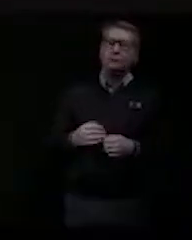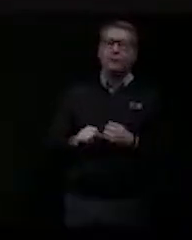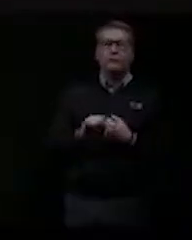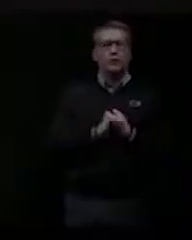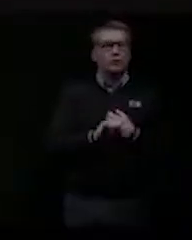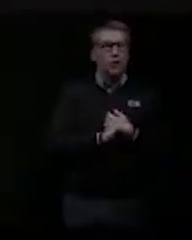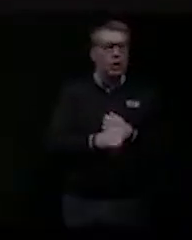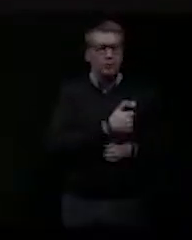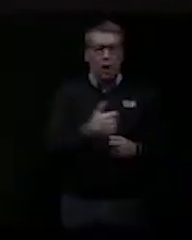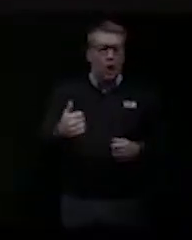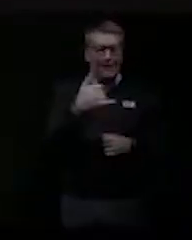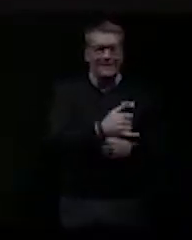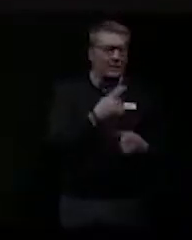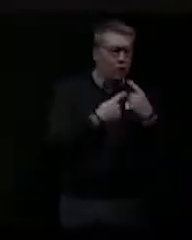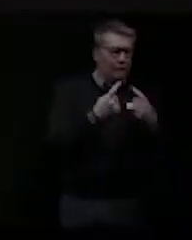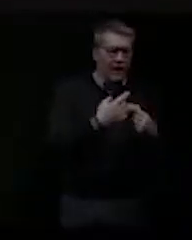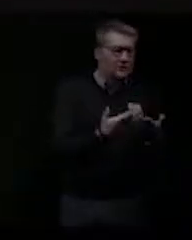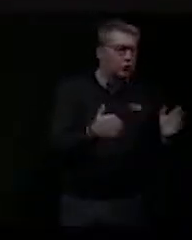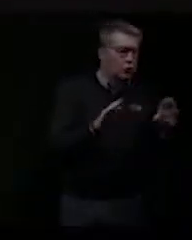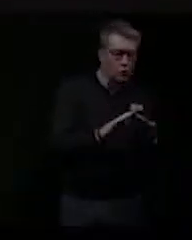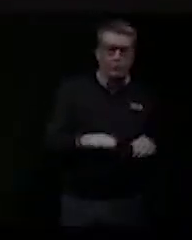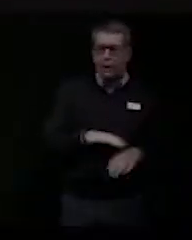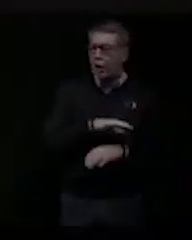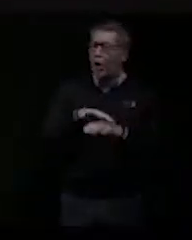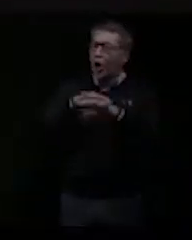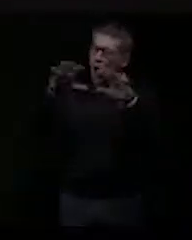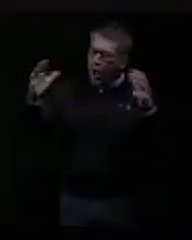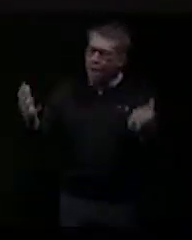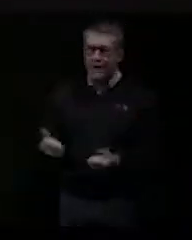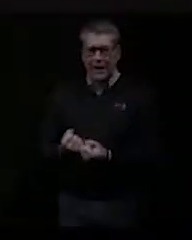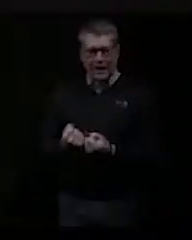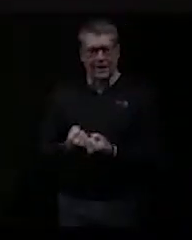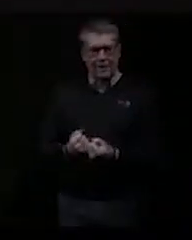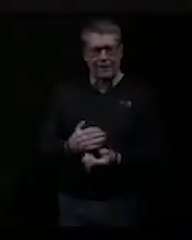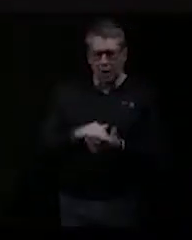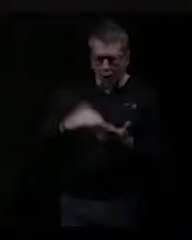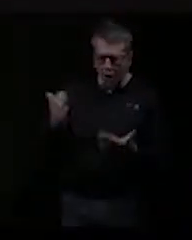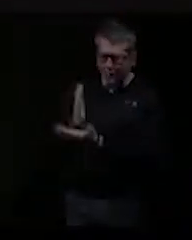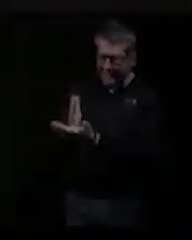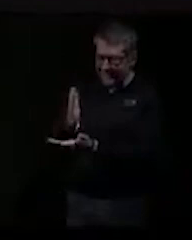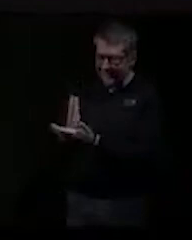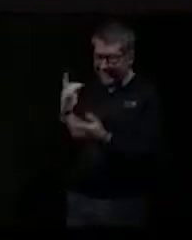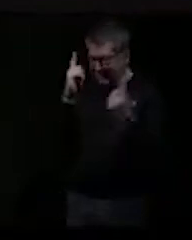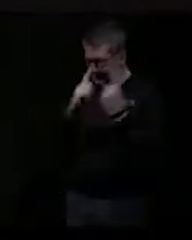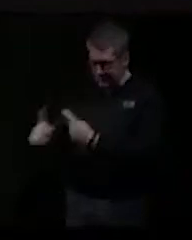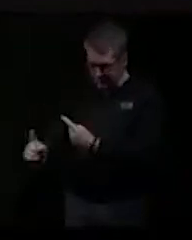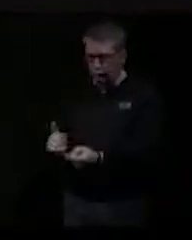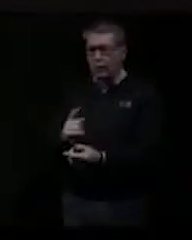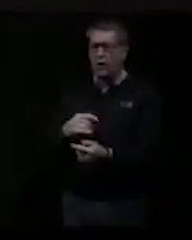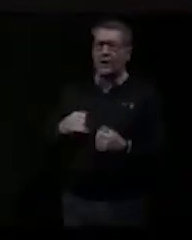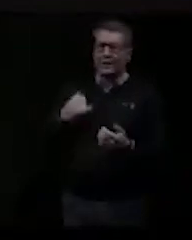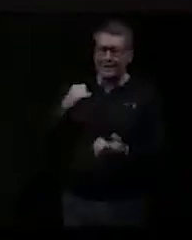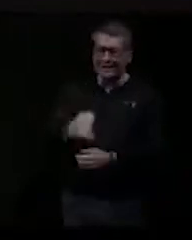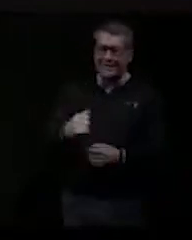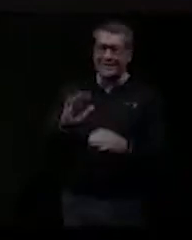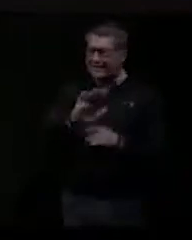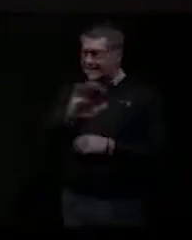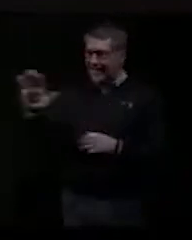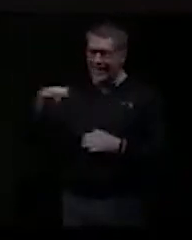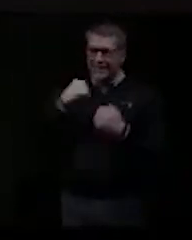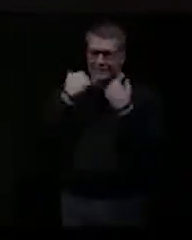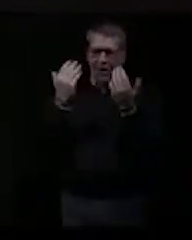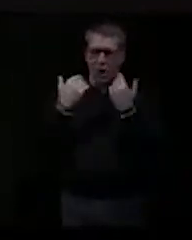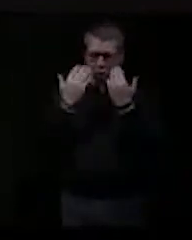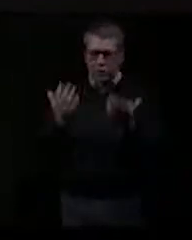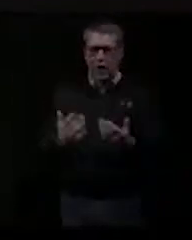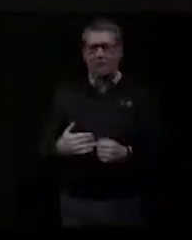rooms alone. They are defended on the ground by real people in real danger every day. So we